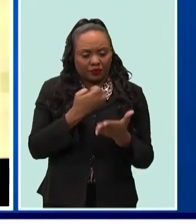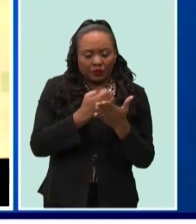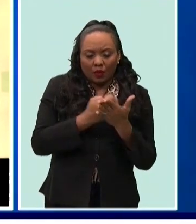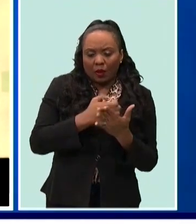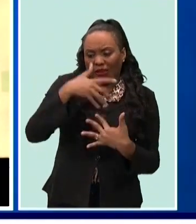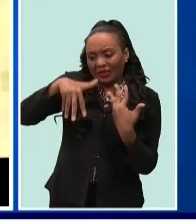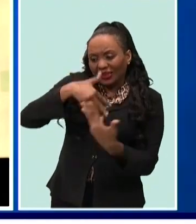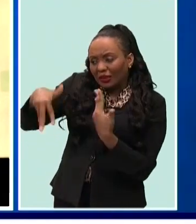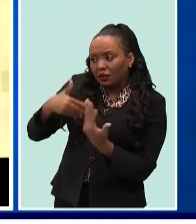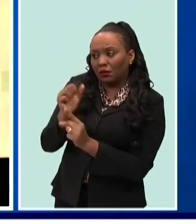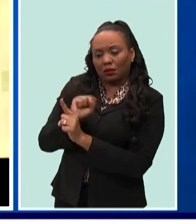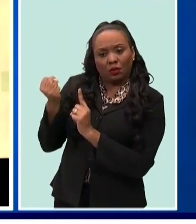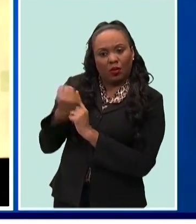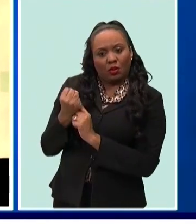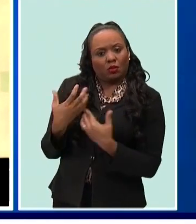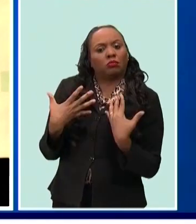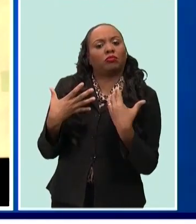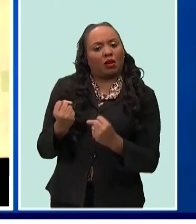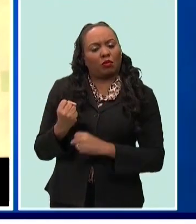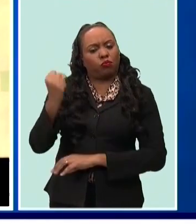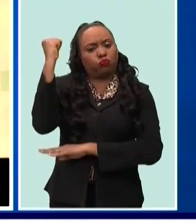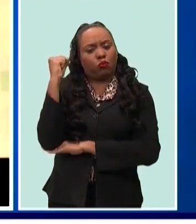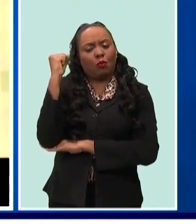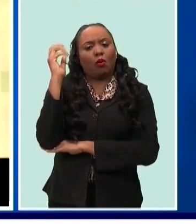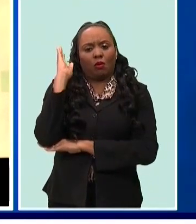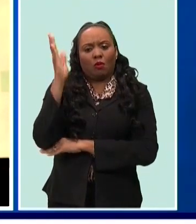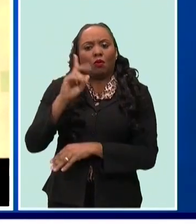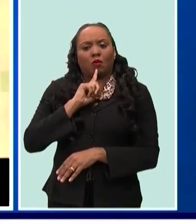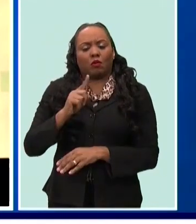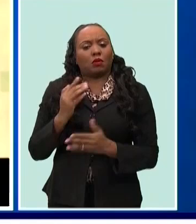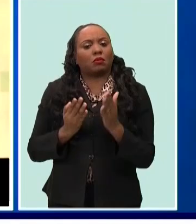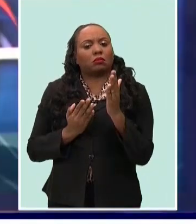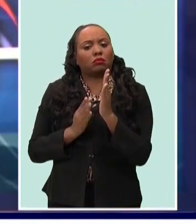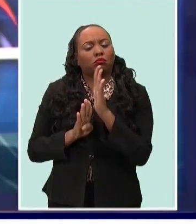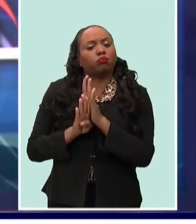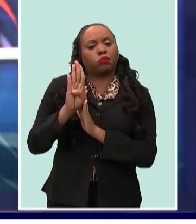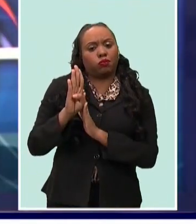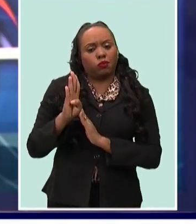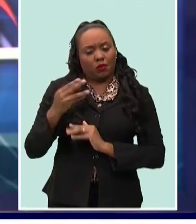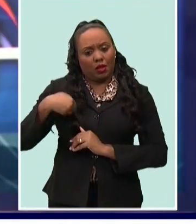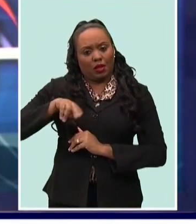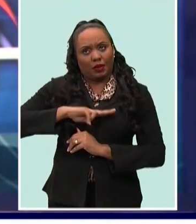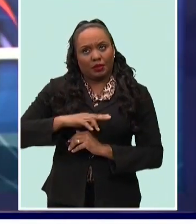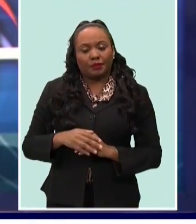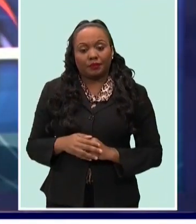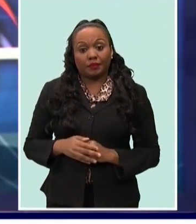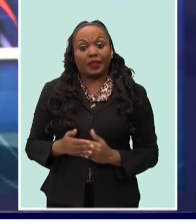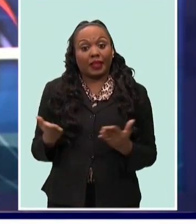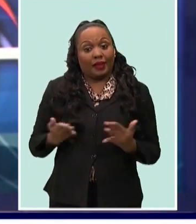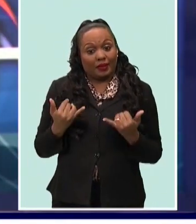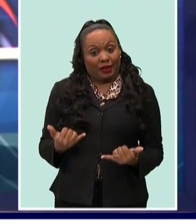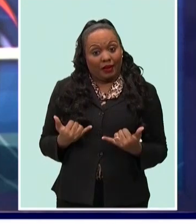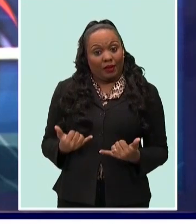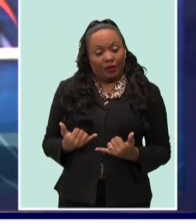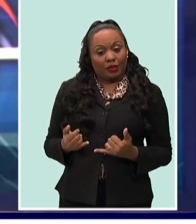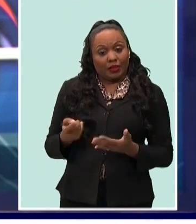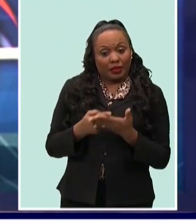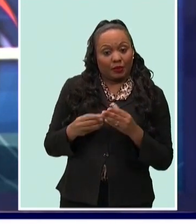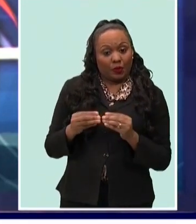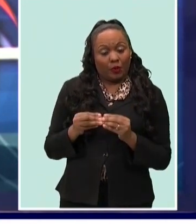social stability combined to create the platform for growth. And joining us live now to tell us more